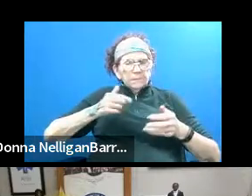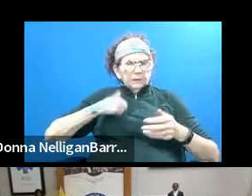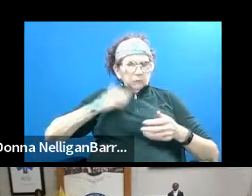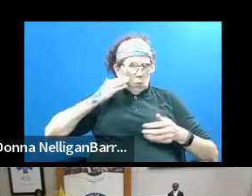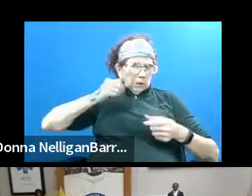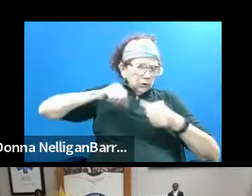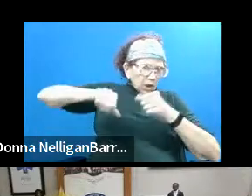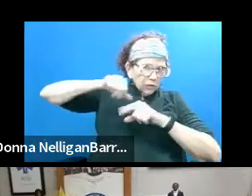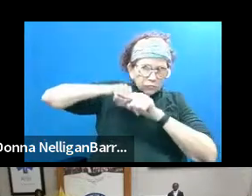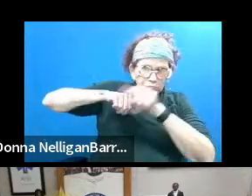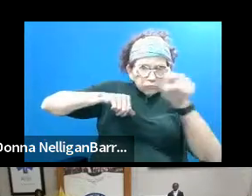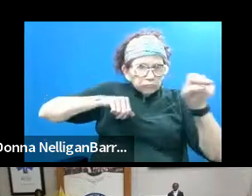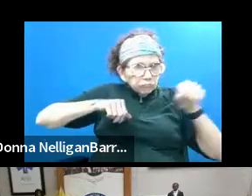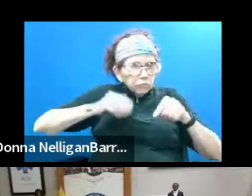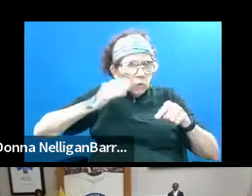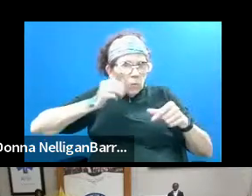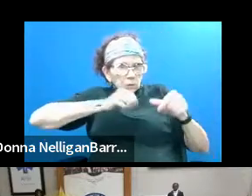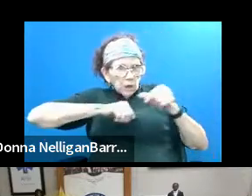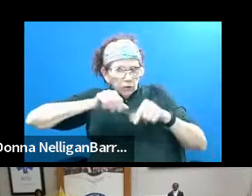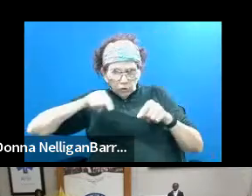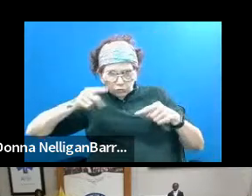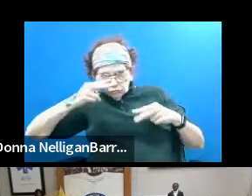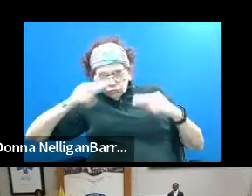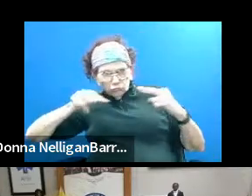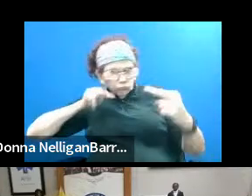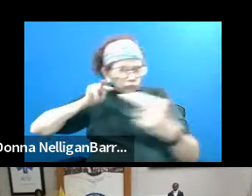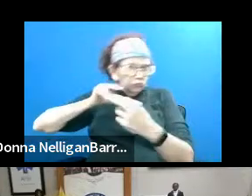So why don't we get started?